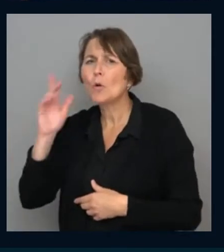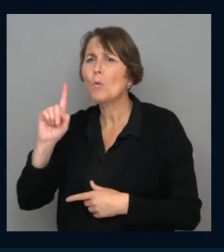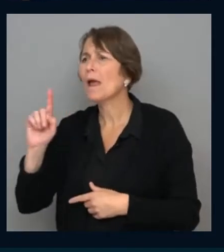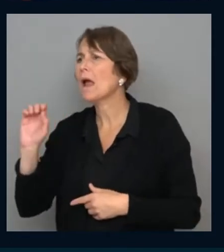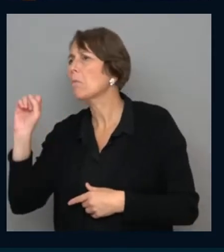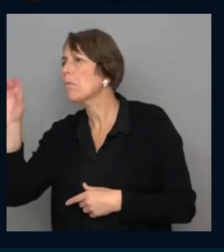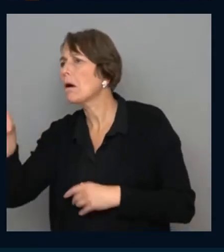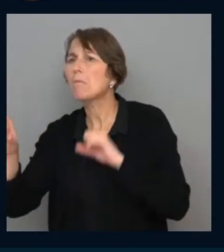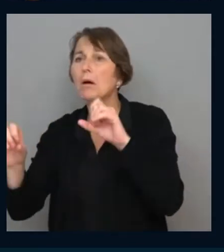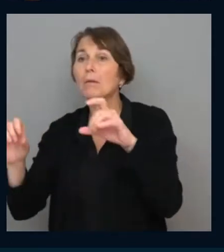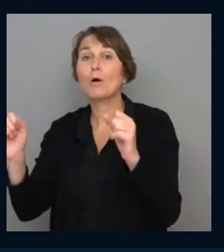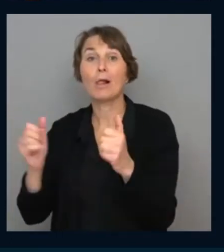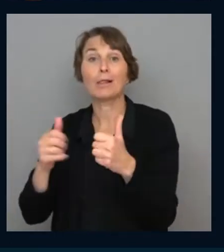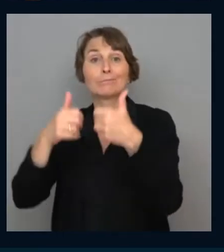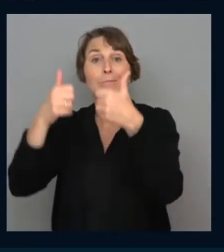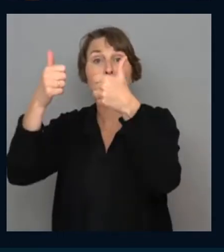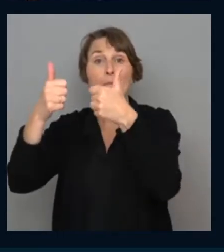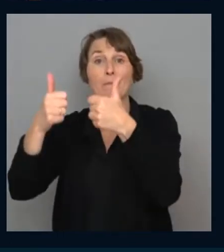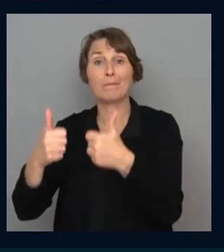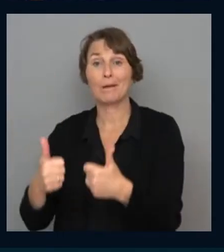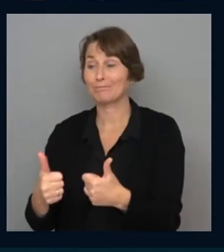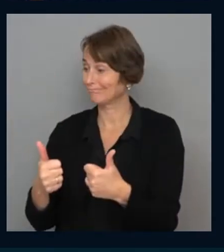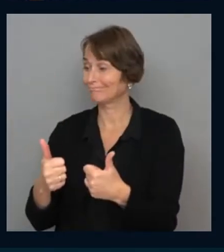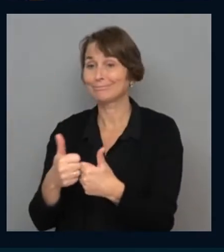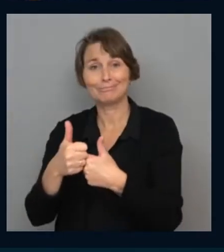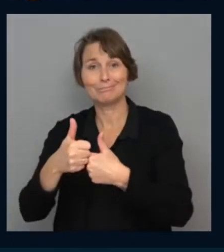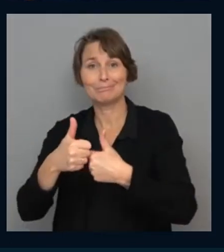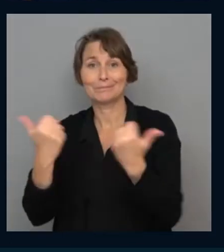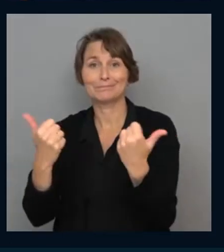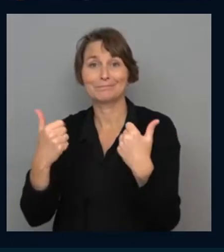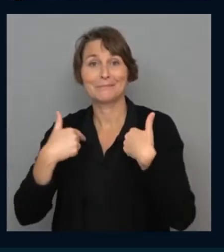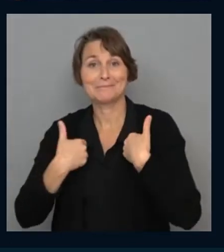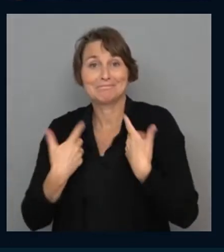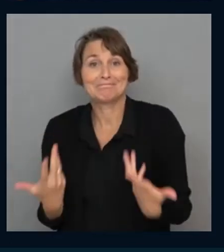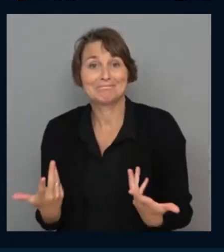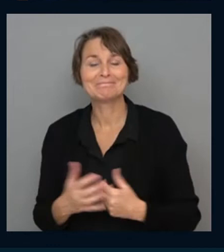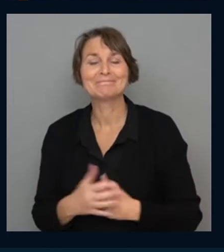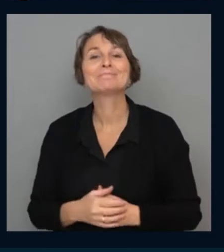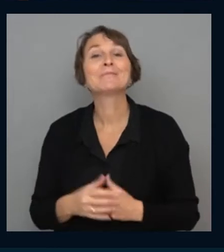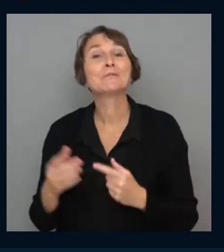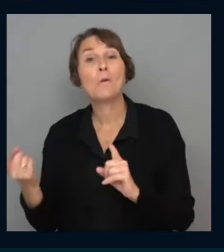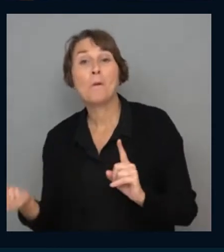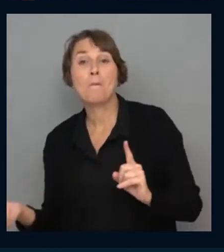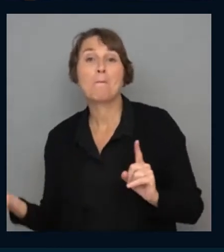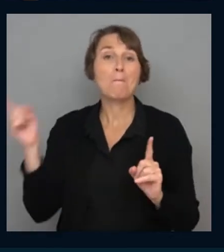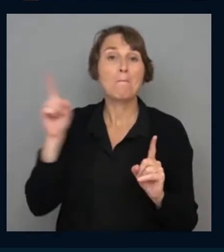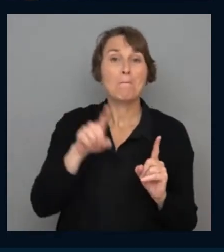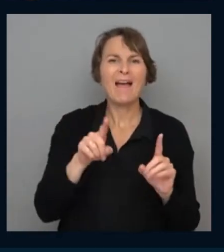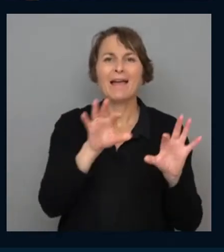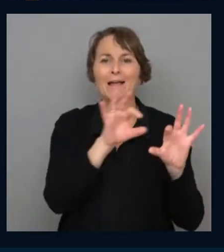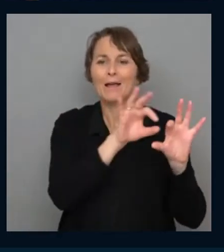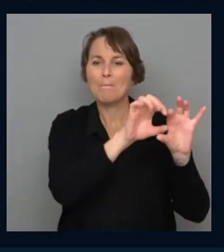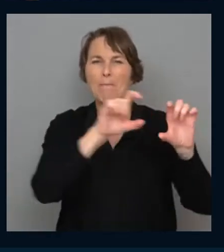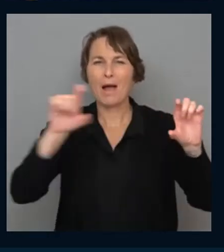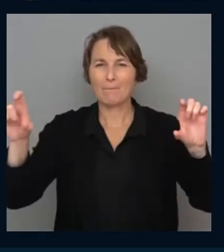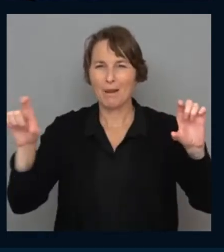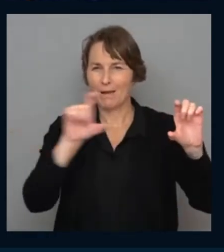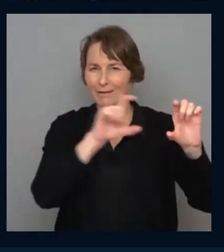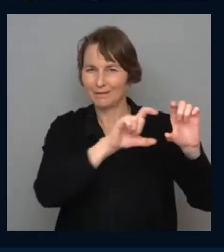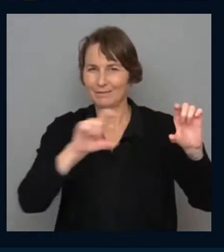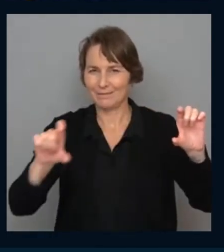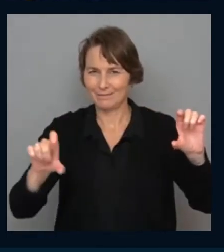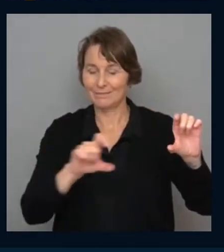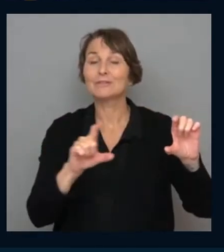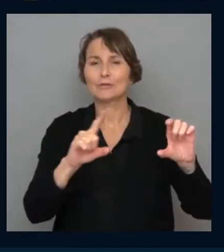happy. Yeah, I'm okay with that. So I go back to my pipeline here. We have a staging environment. And what I want to